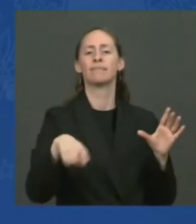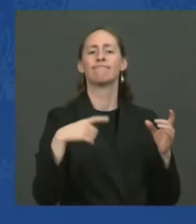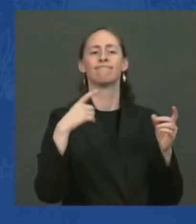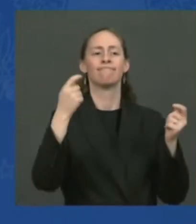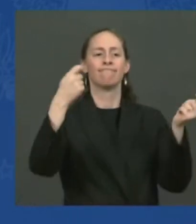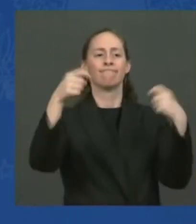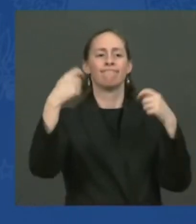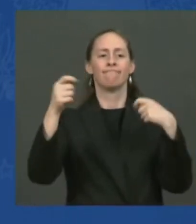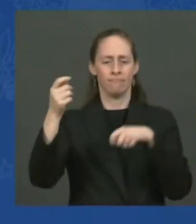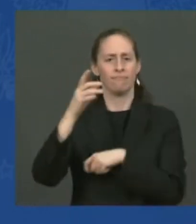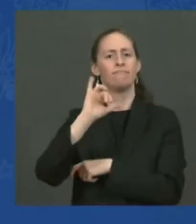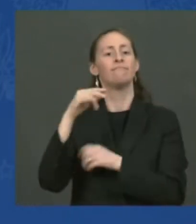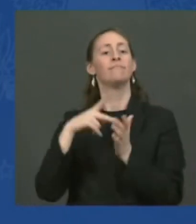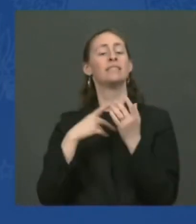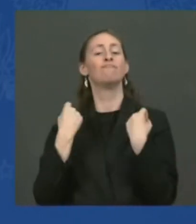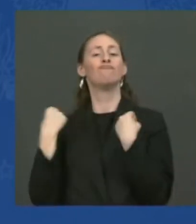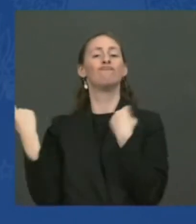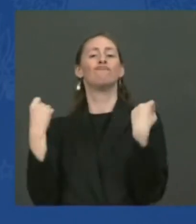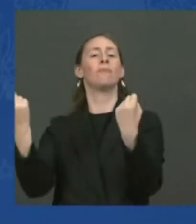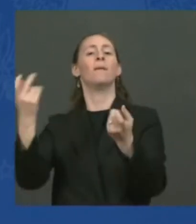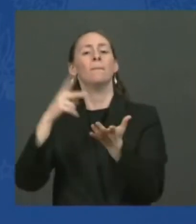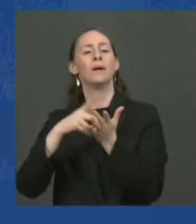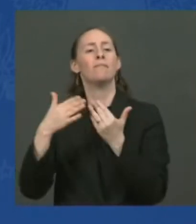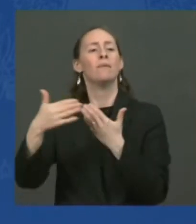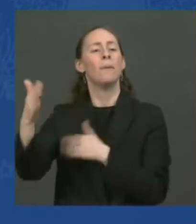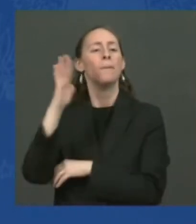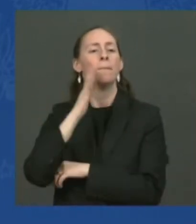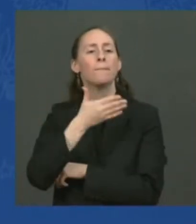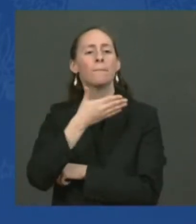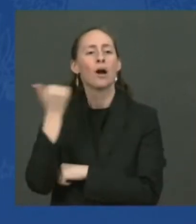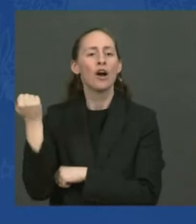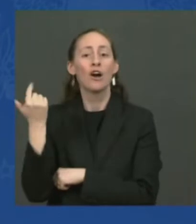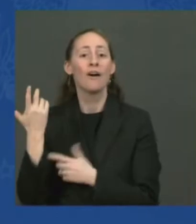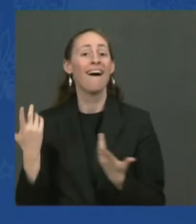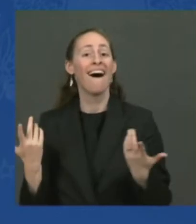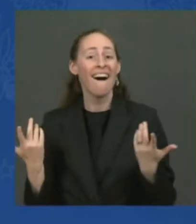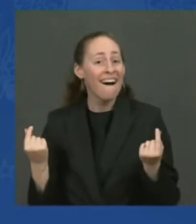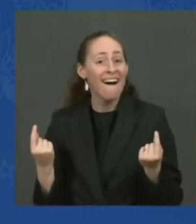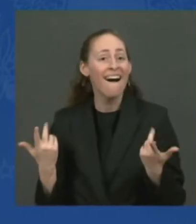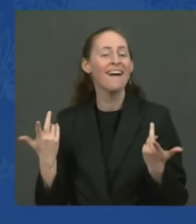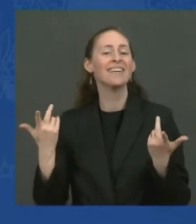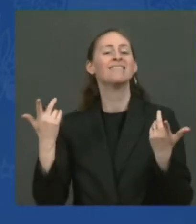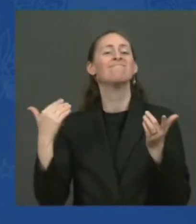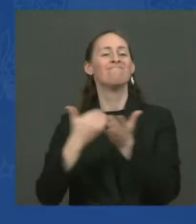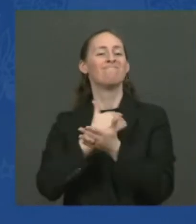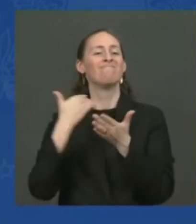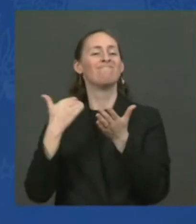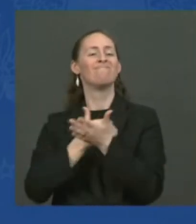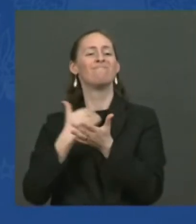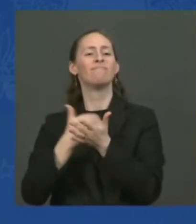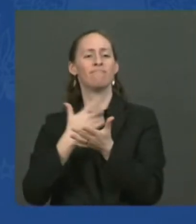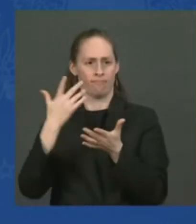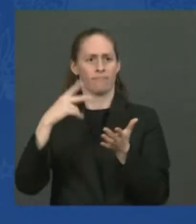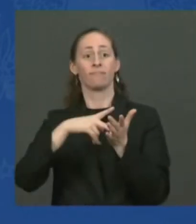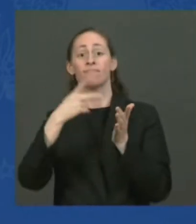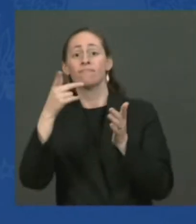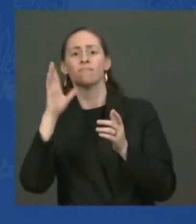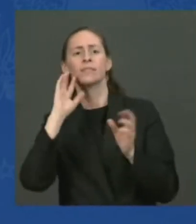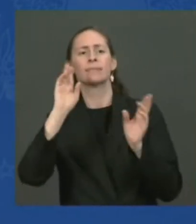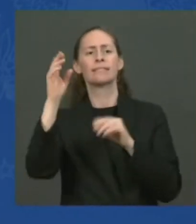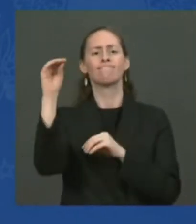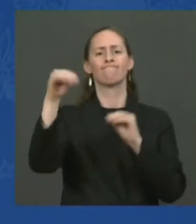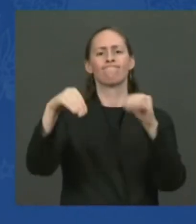in America. It'll require new cars to install drunk driving prevention technology, and it will